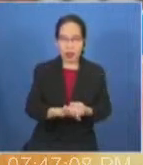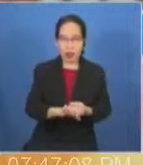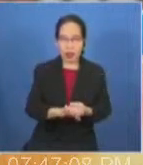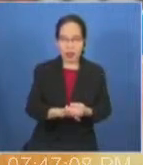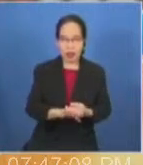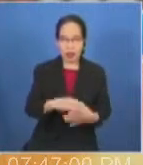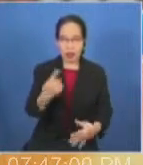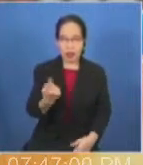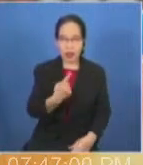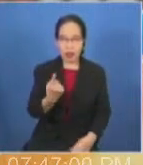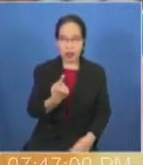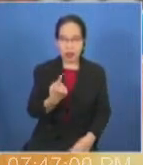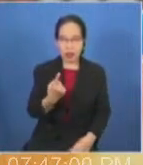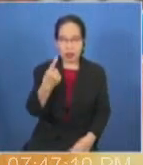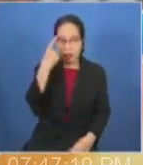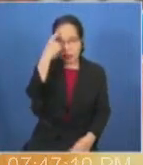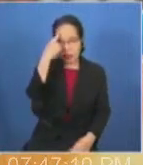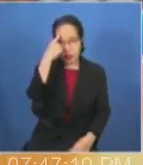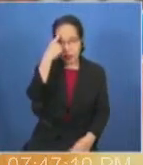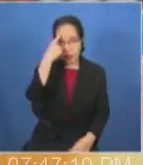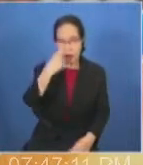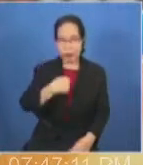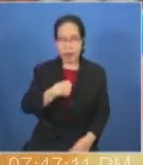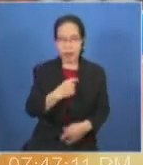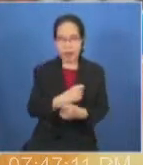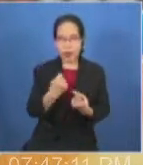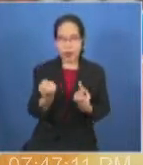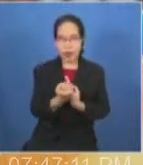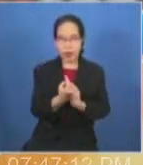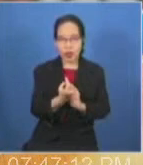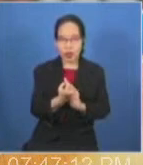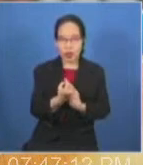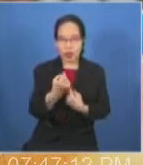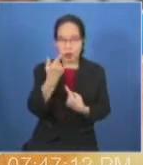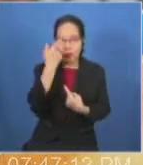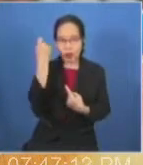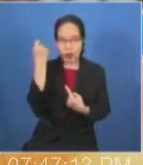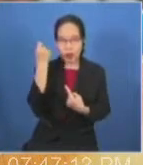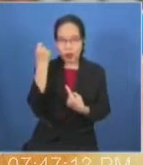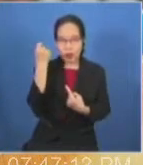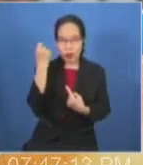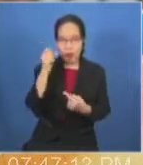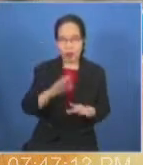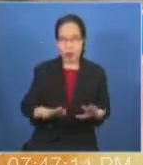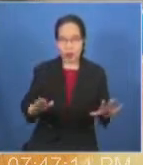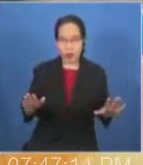married. But they're always thinking of me